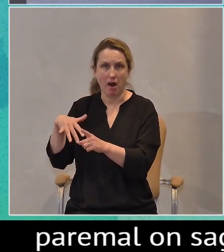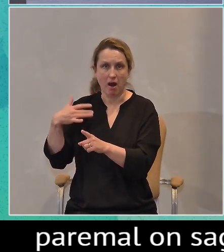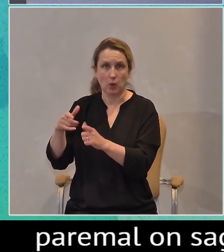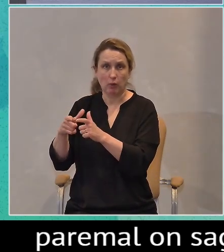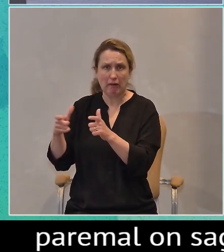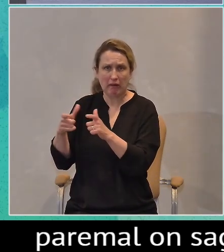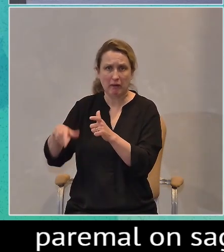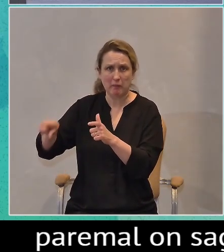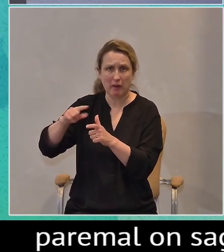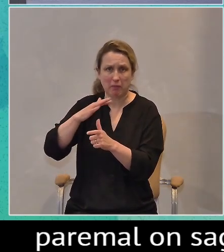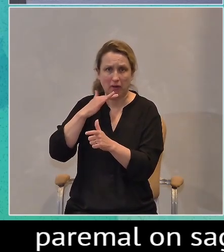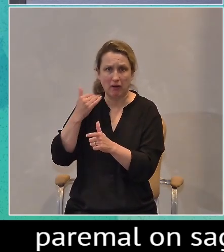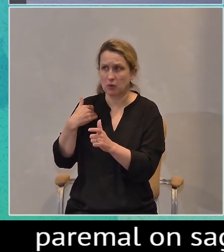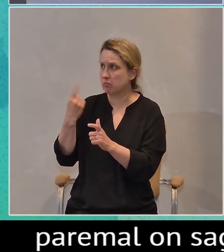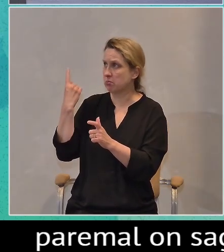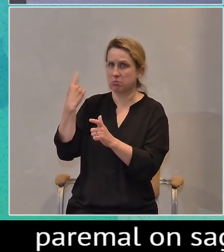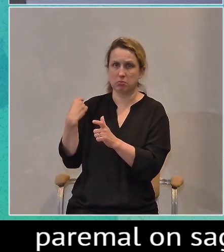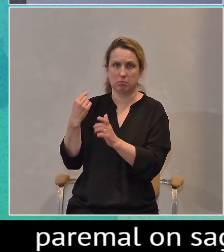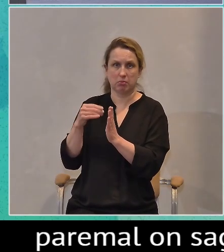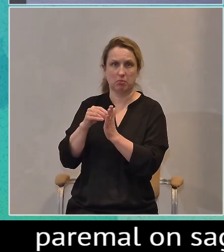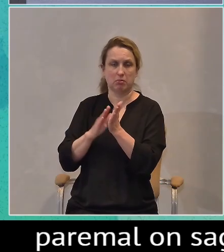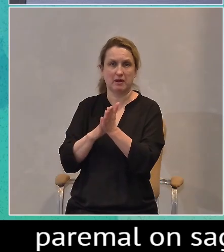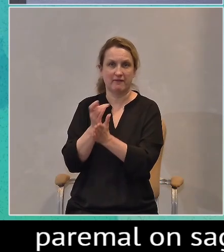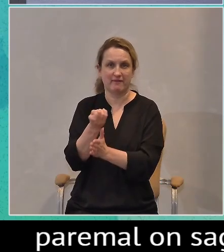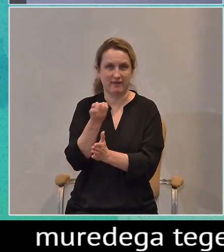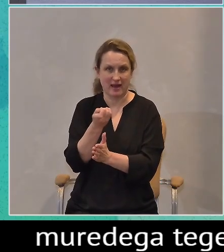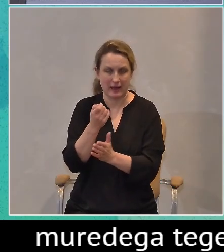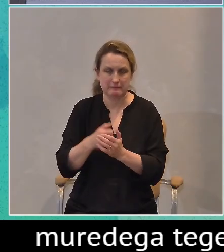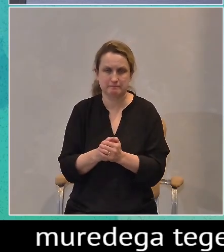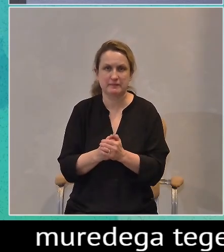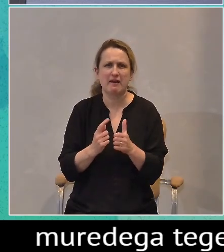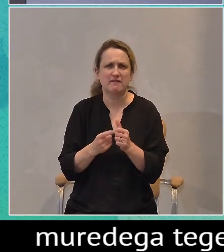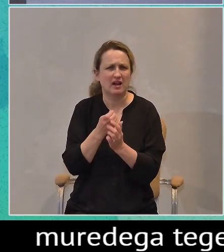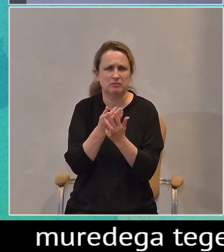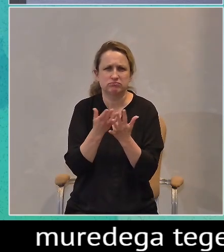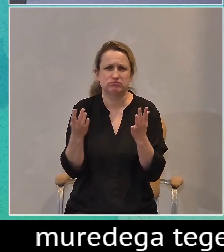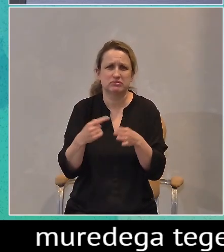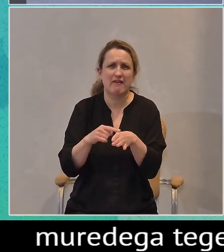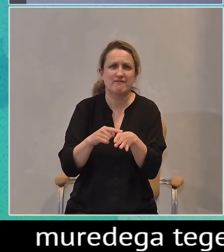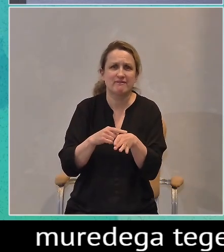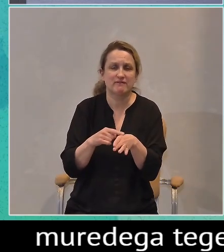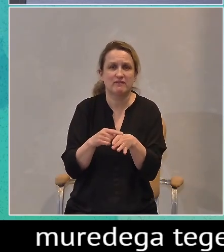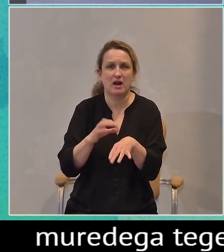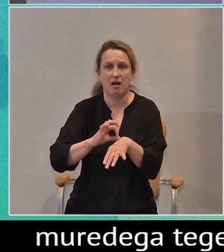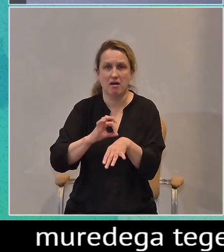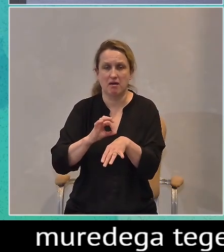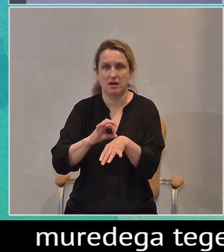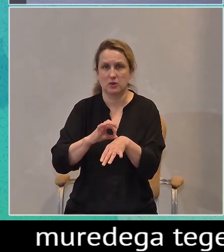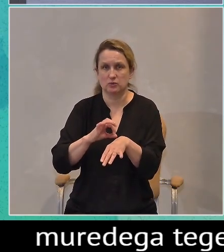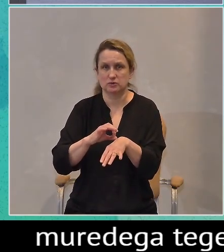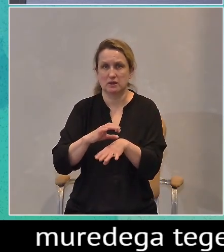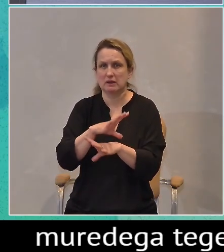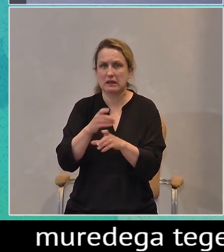We have fewer people on the registry than the Ehlers-Danlos Association has members.